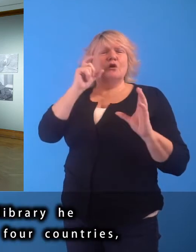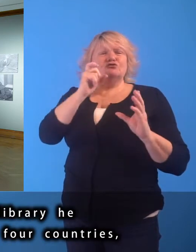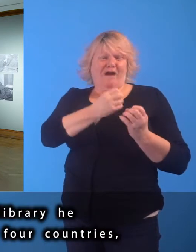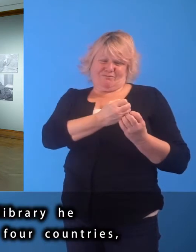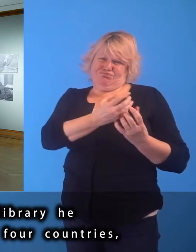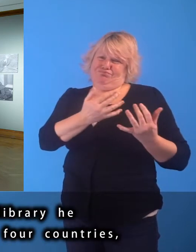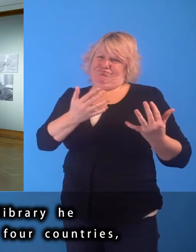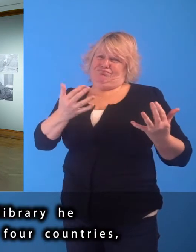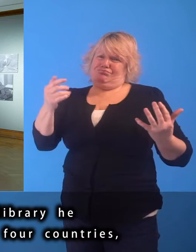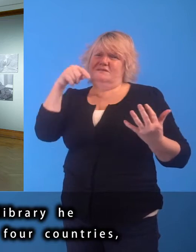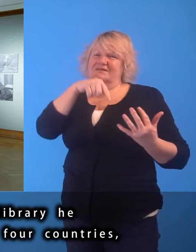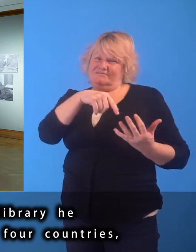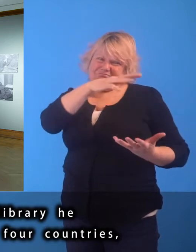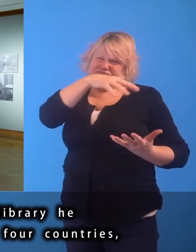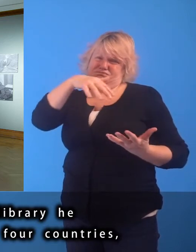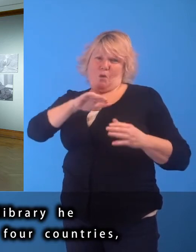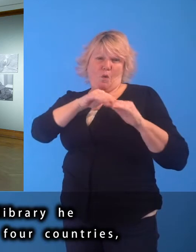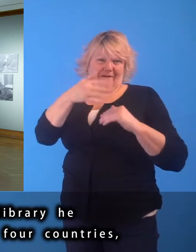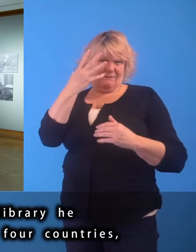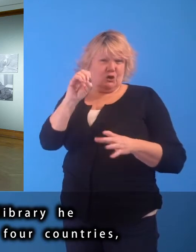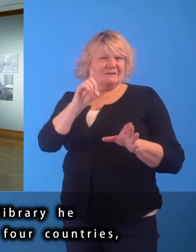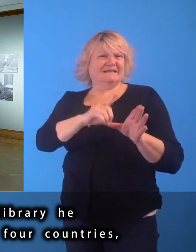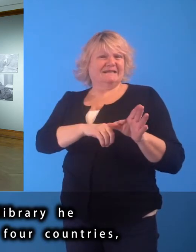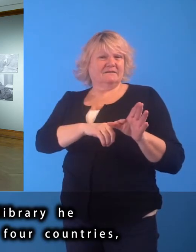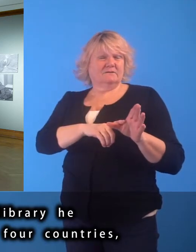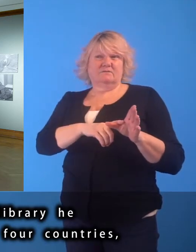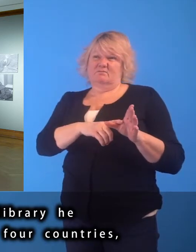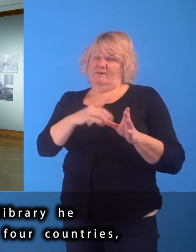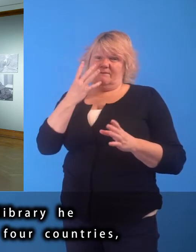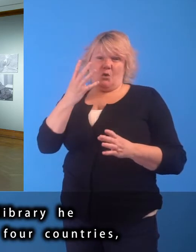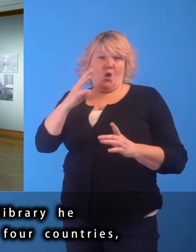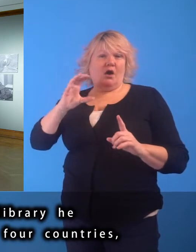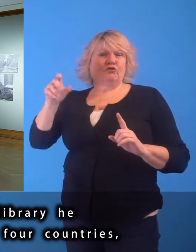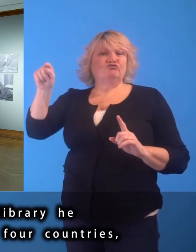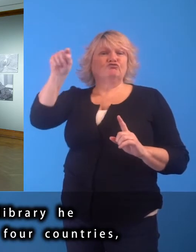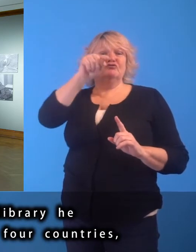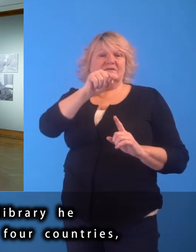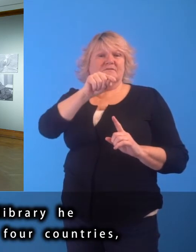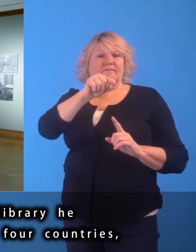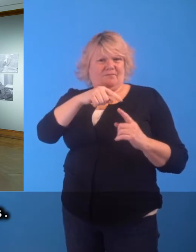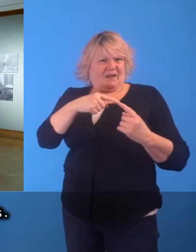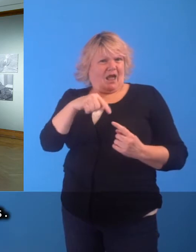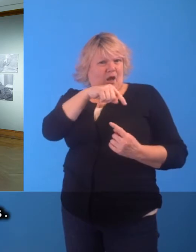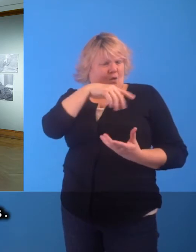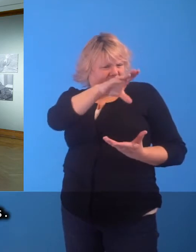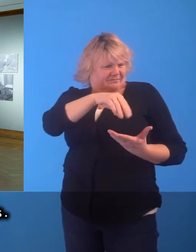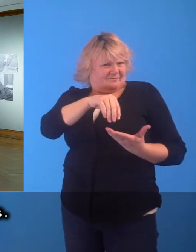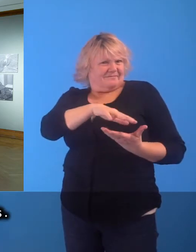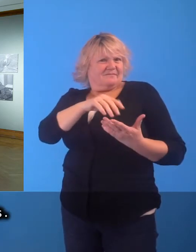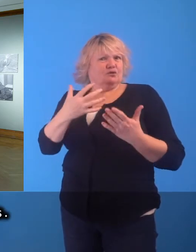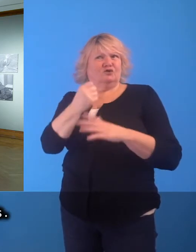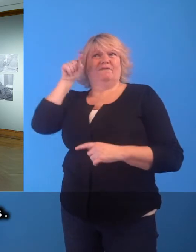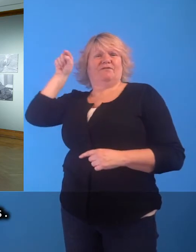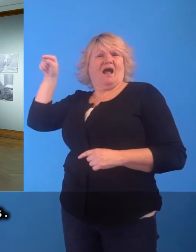The extensive photographic library he amassed over 40 years across 4 countries allowed him